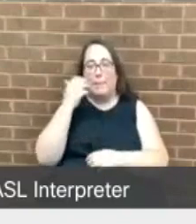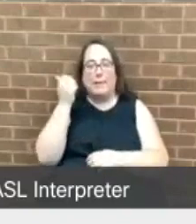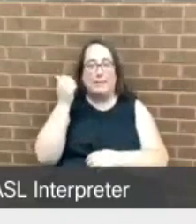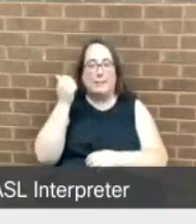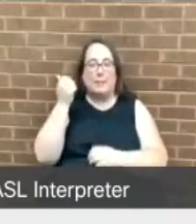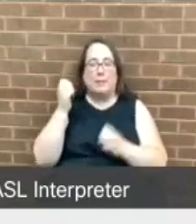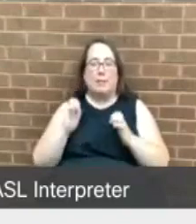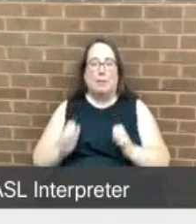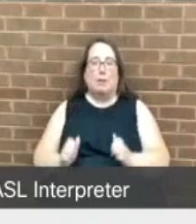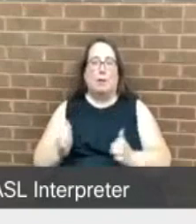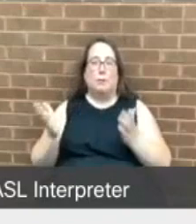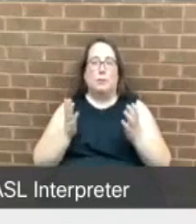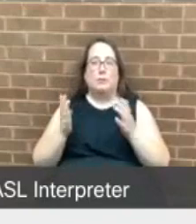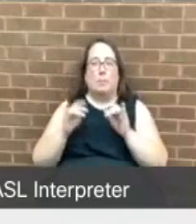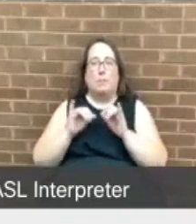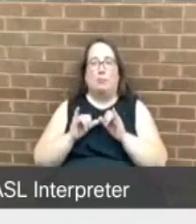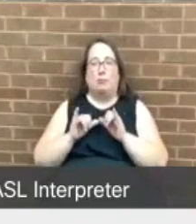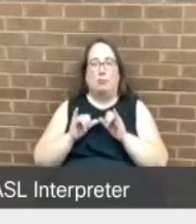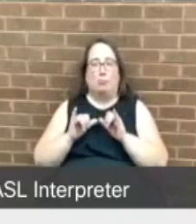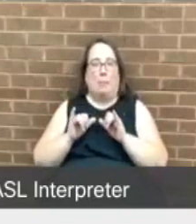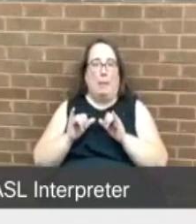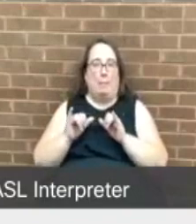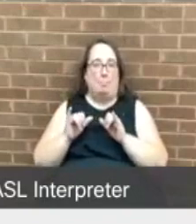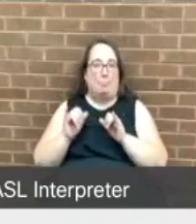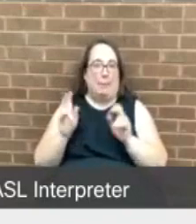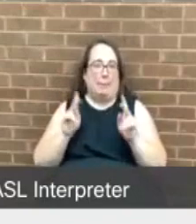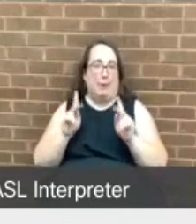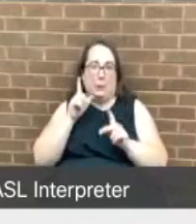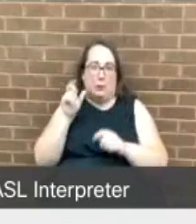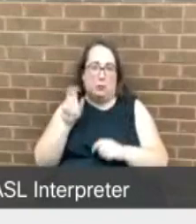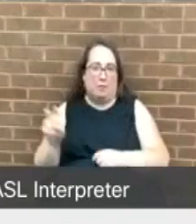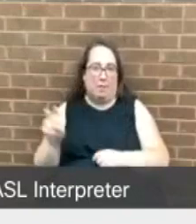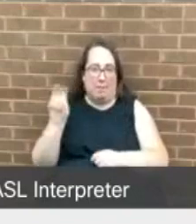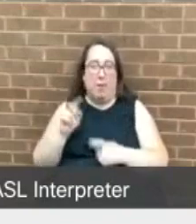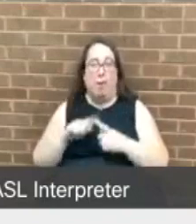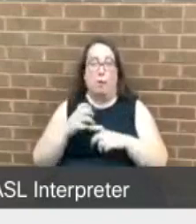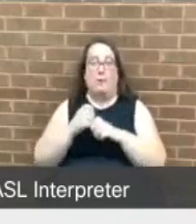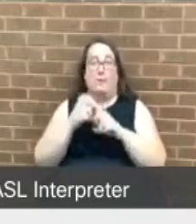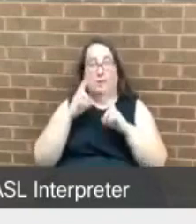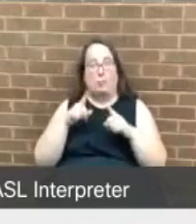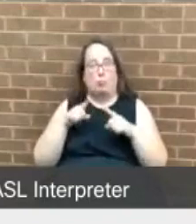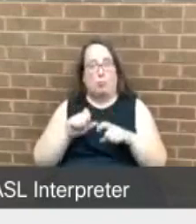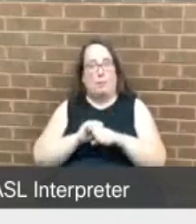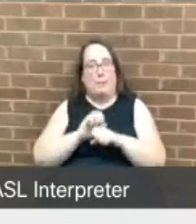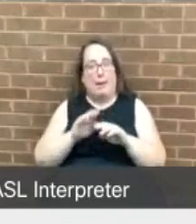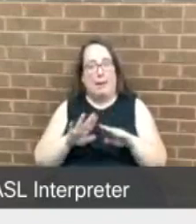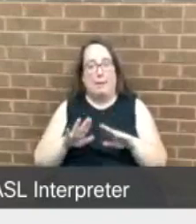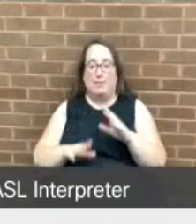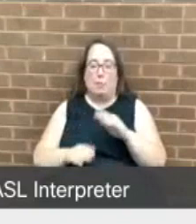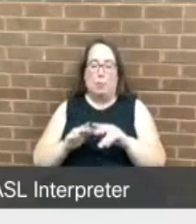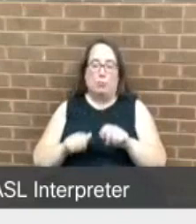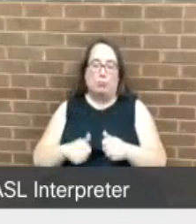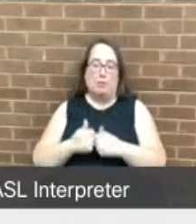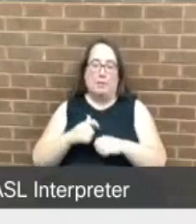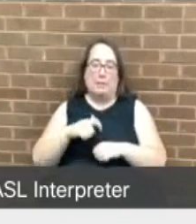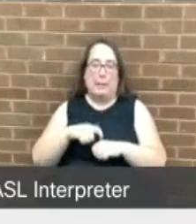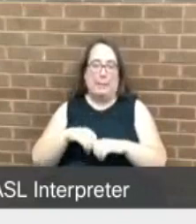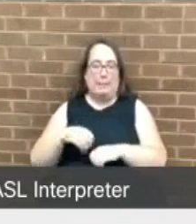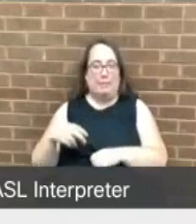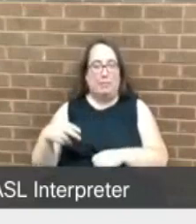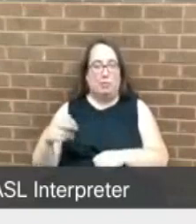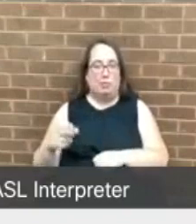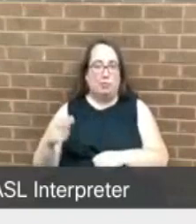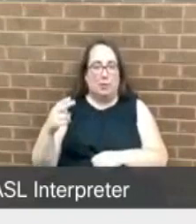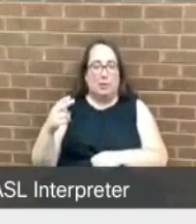customer services measured by passengers. To receive this honor during the pandemic, the most challenging time in our history,